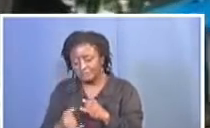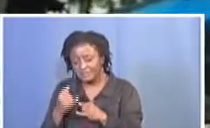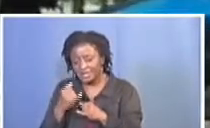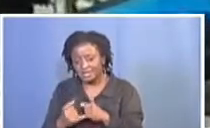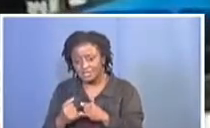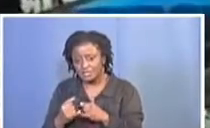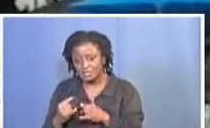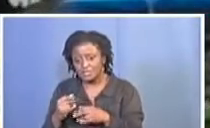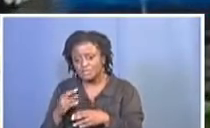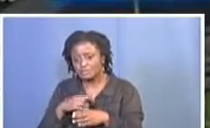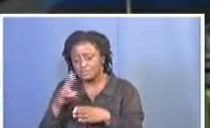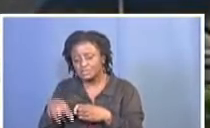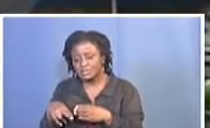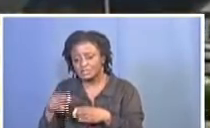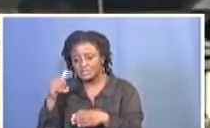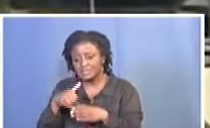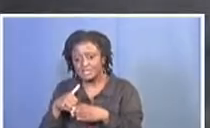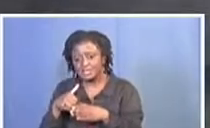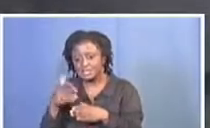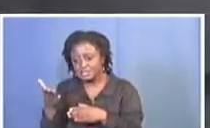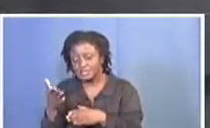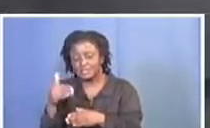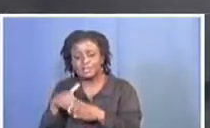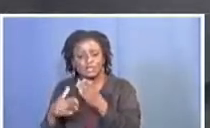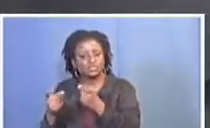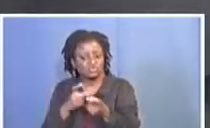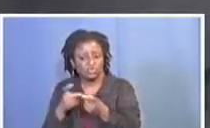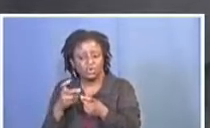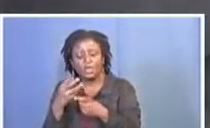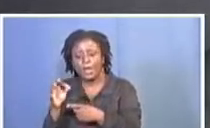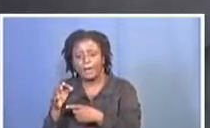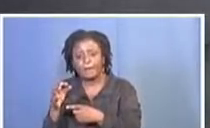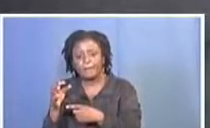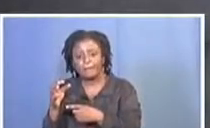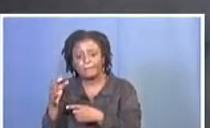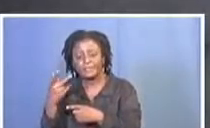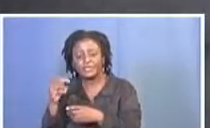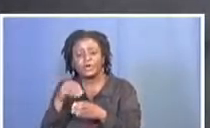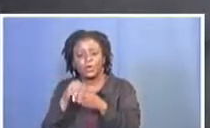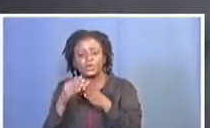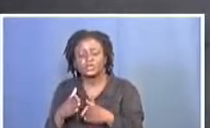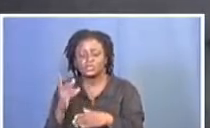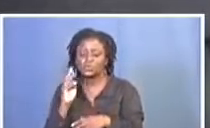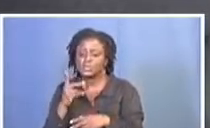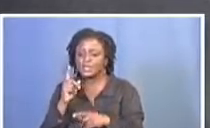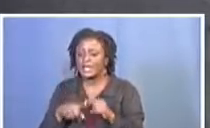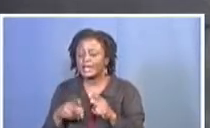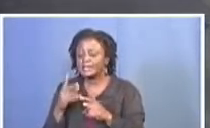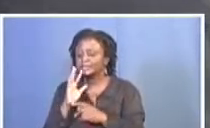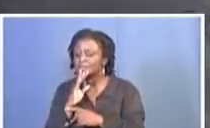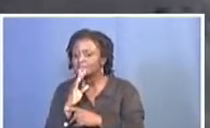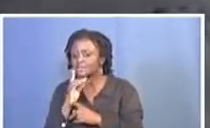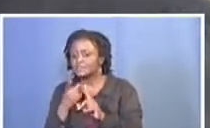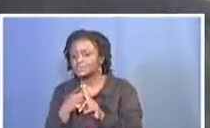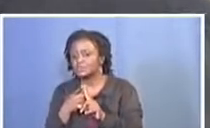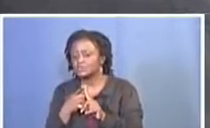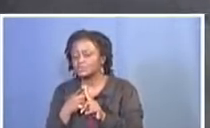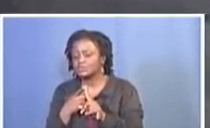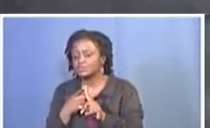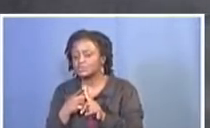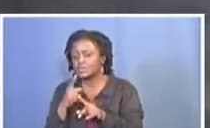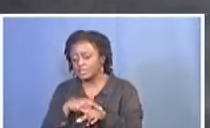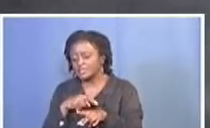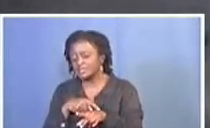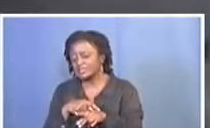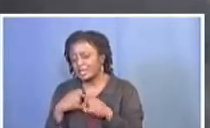in the hands of the Hilton's owners. We can't speak as to the potential time frame of this. This is